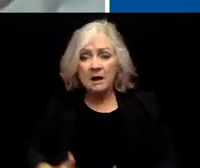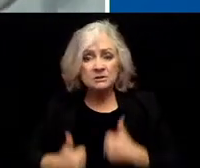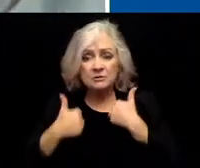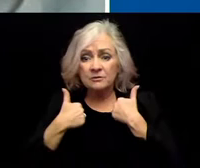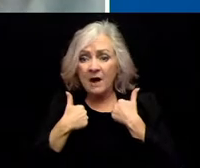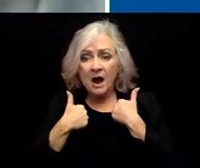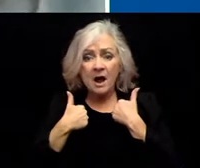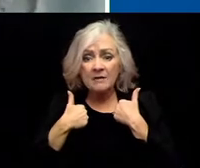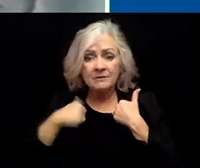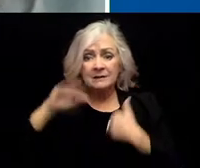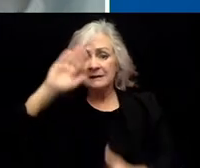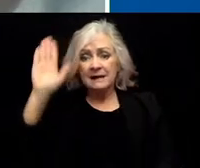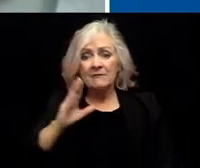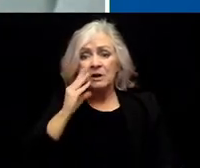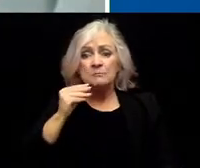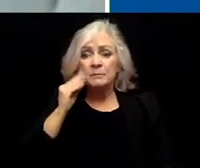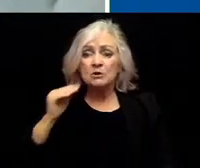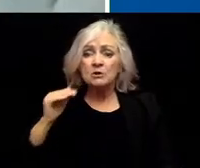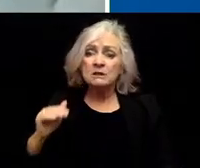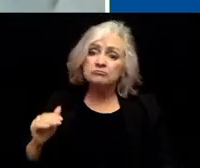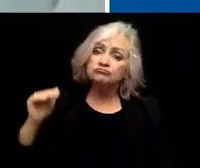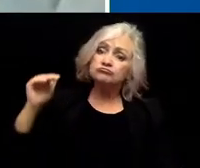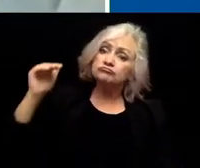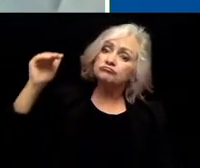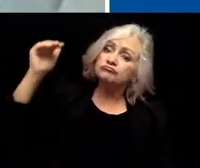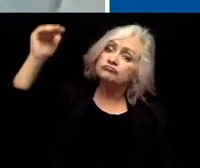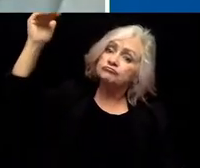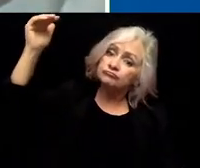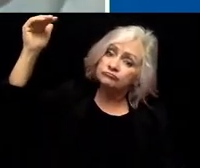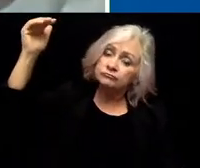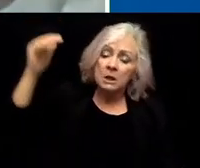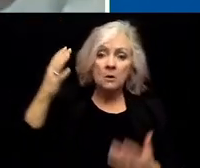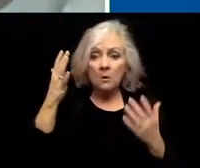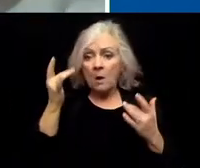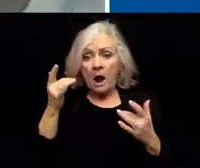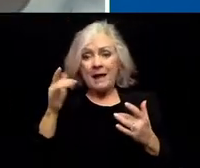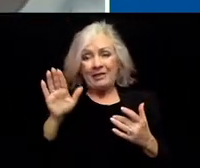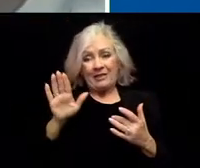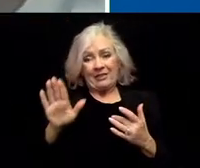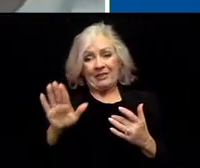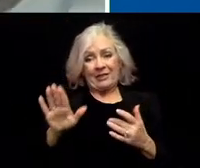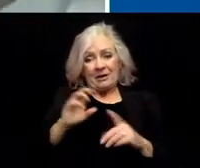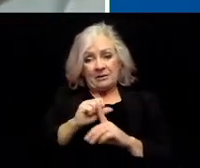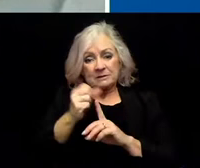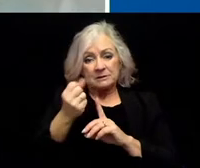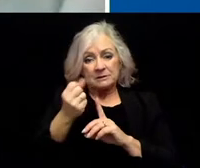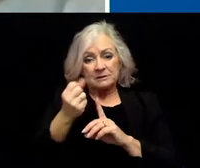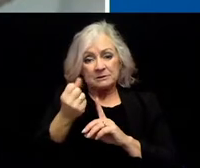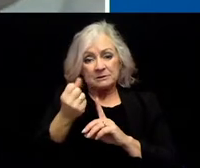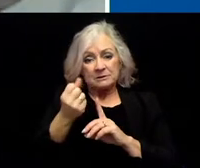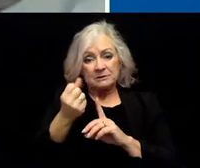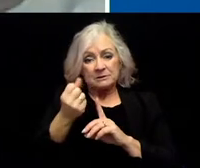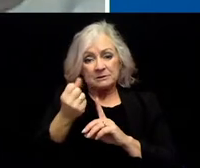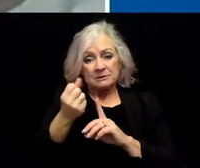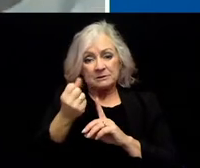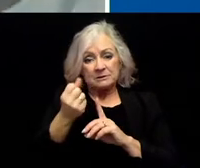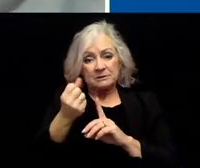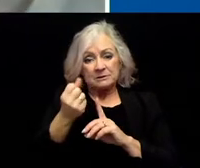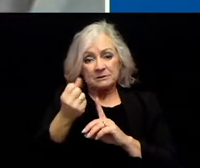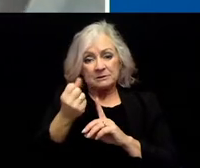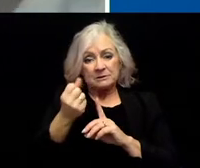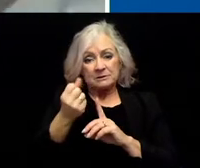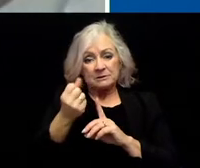adulthood, and because they lived with a condition that in and of itself wasn't lethal, but was associated with so